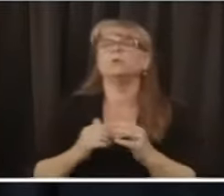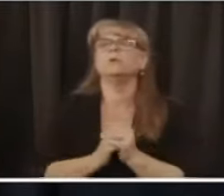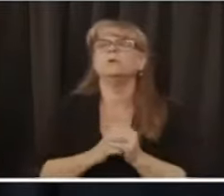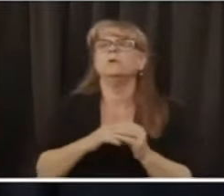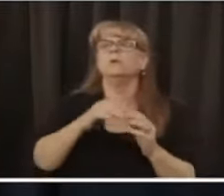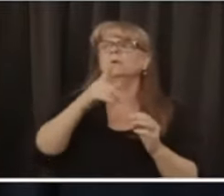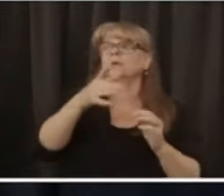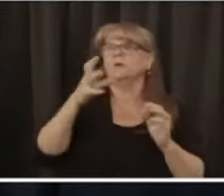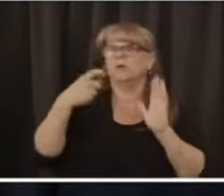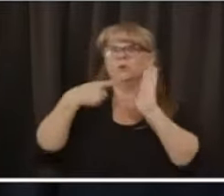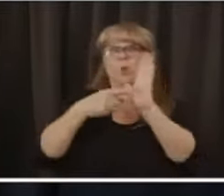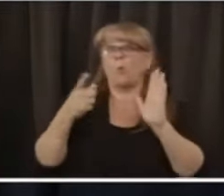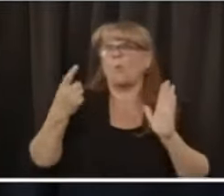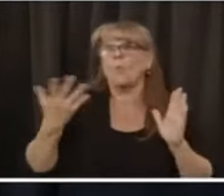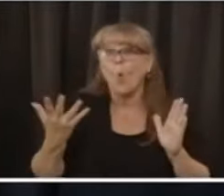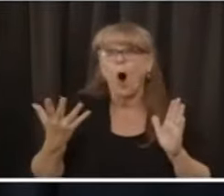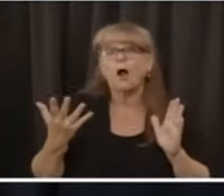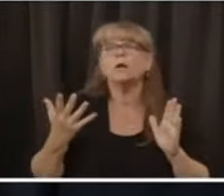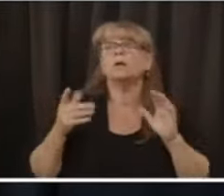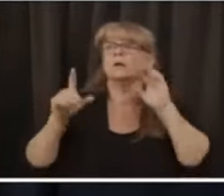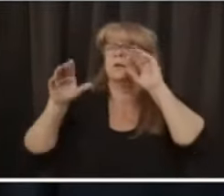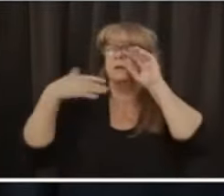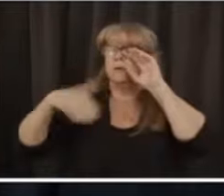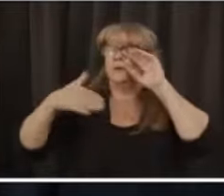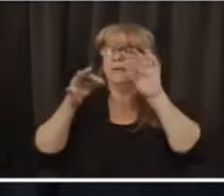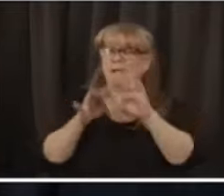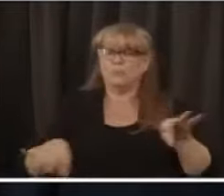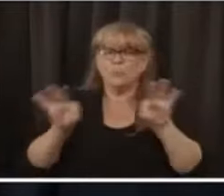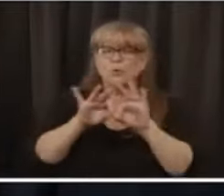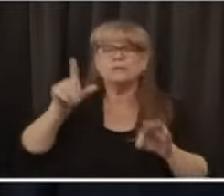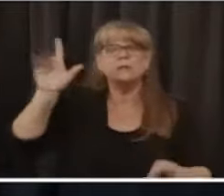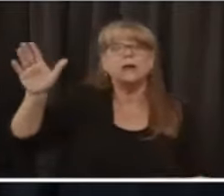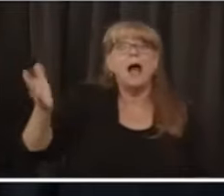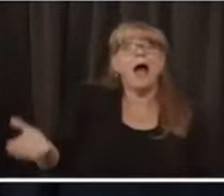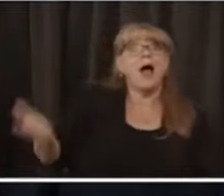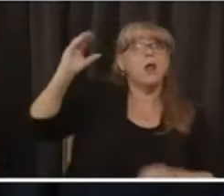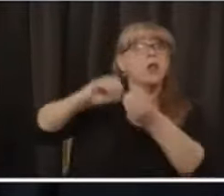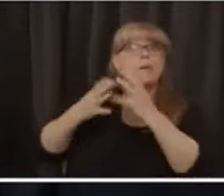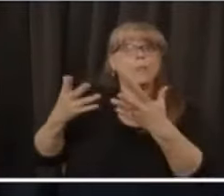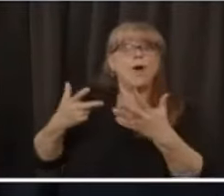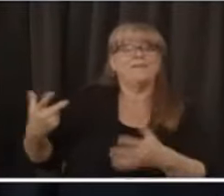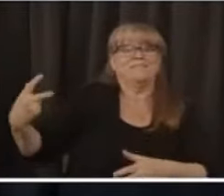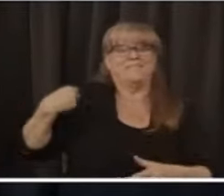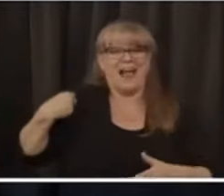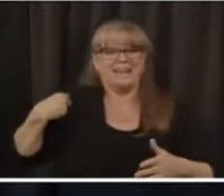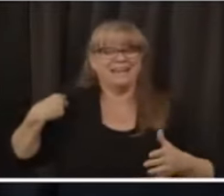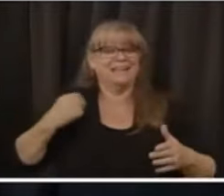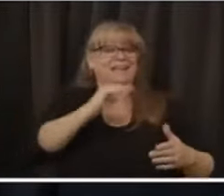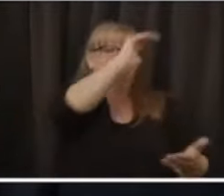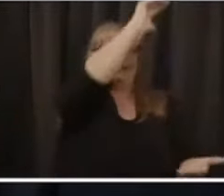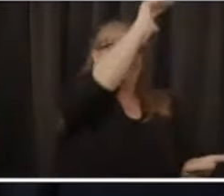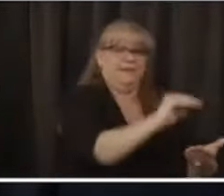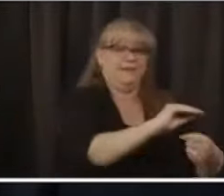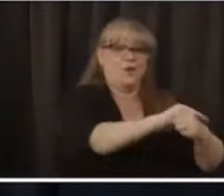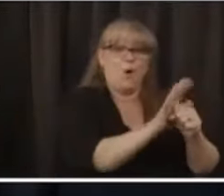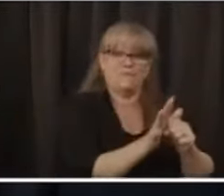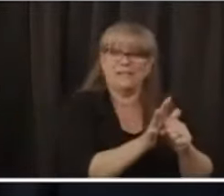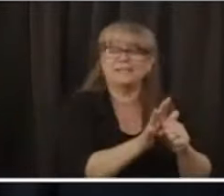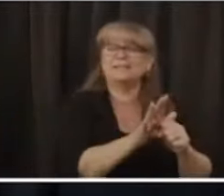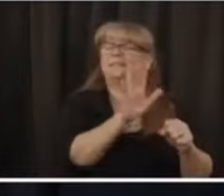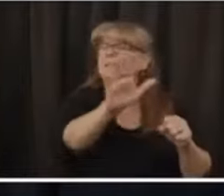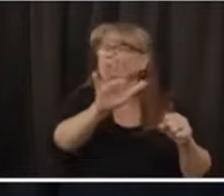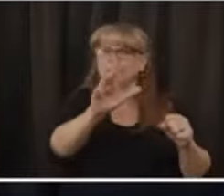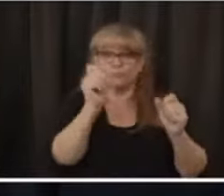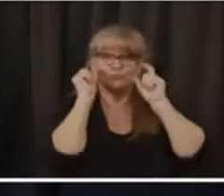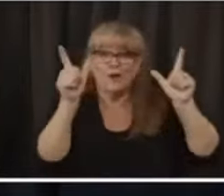are a statistically significant result, very high. Again, it shouldn't come as a surprise that there's a correlation, but remember last week we